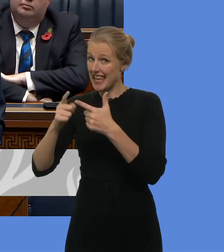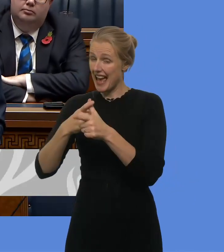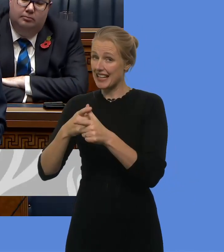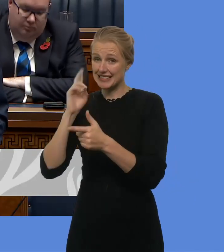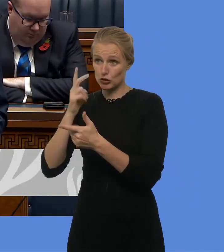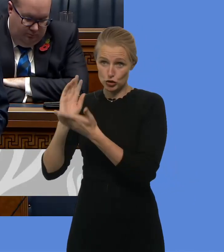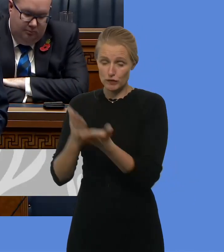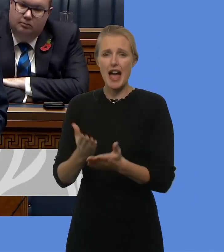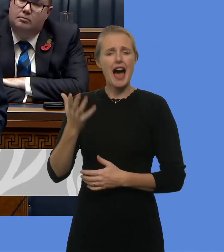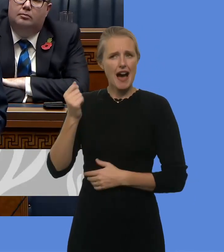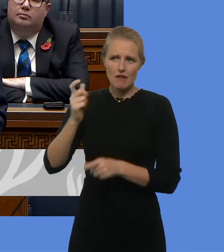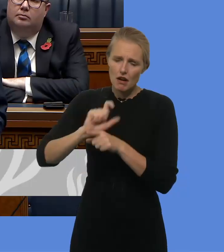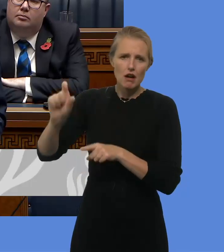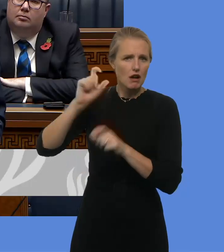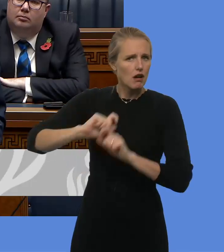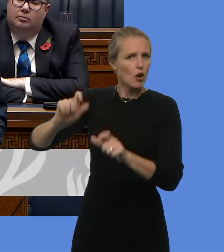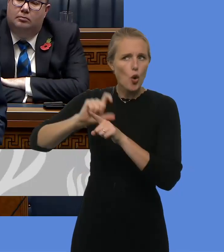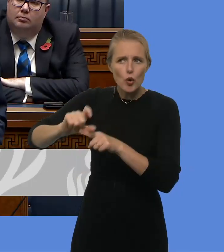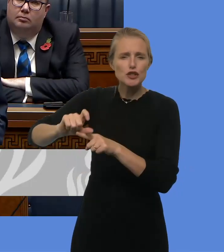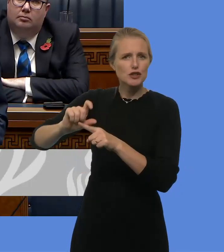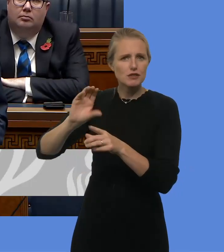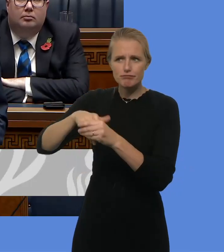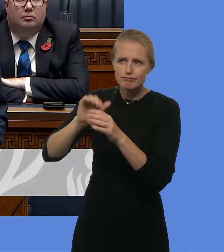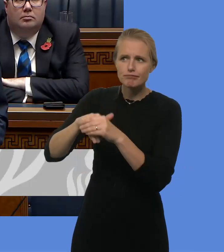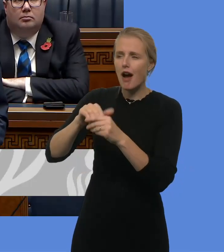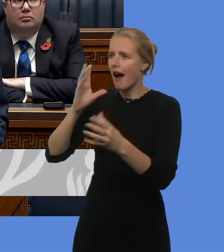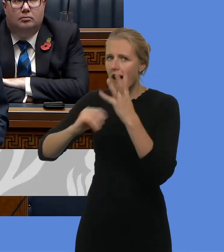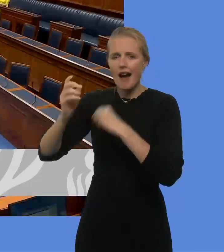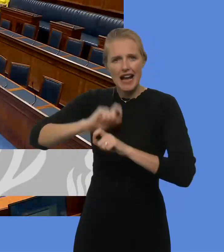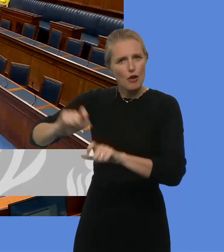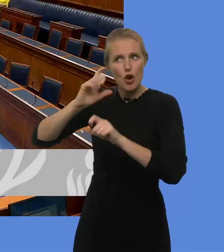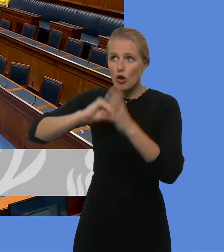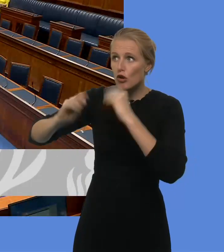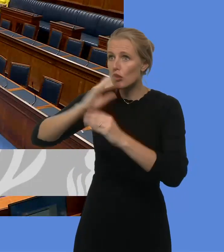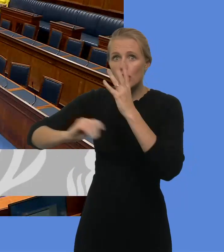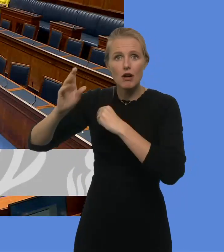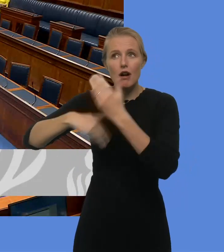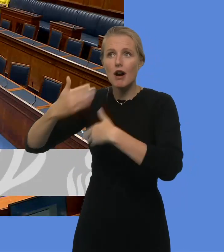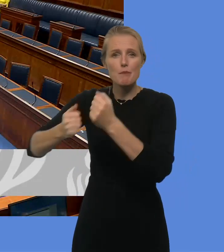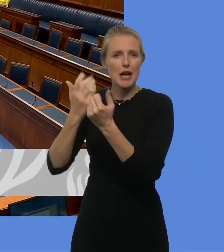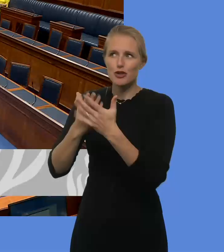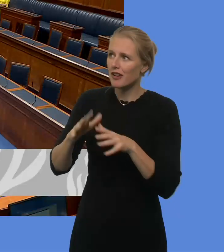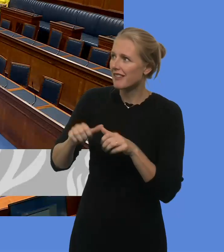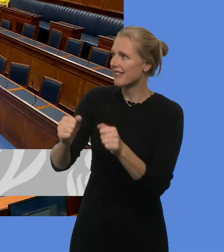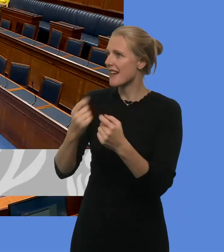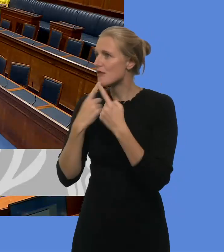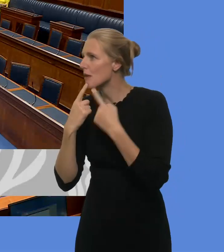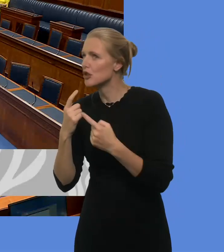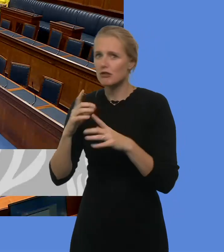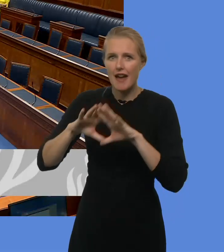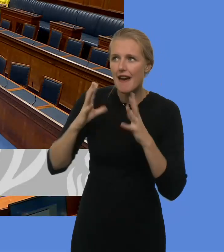young people so that they can enhance outcomes for deaf children and young people. In line with inclusive practices,